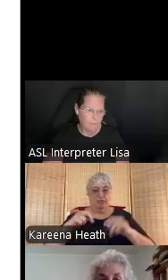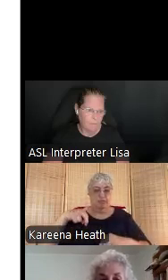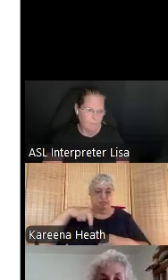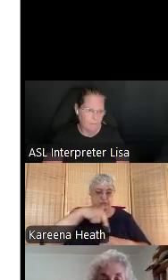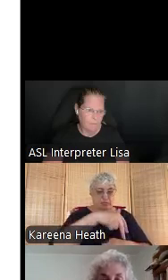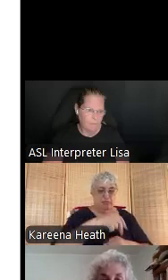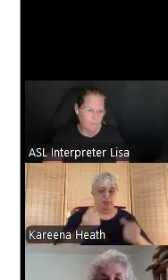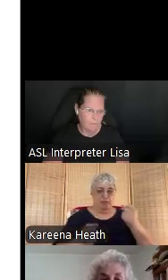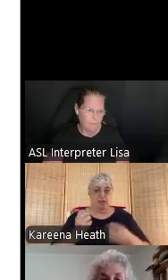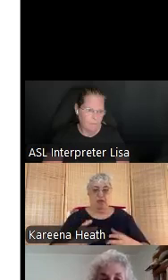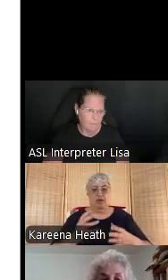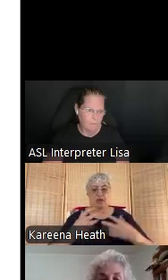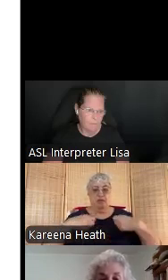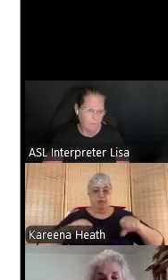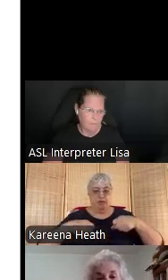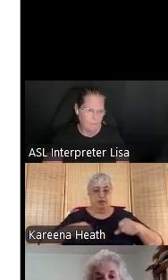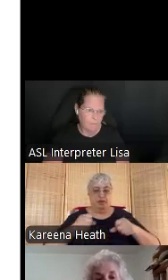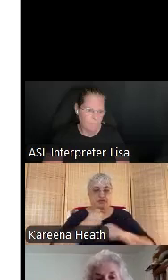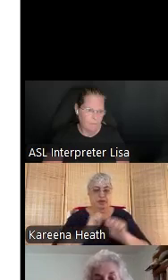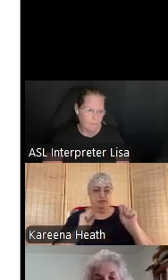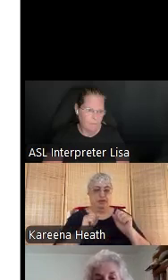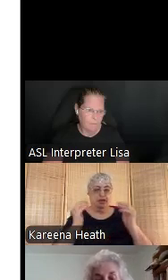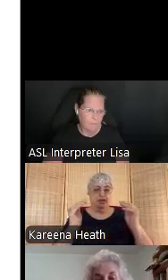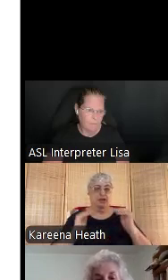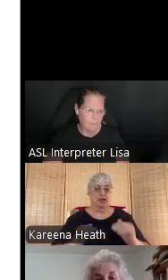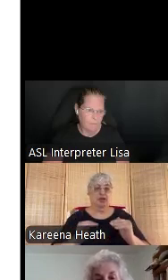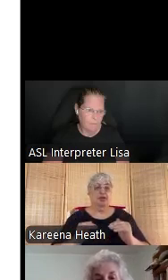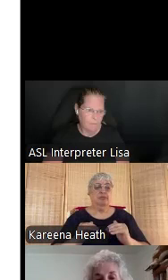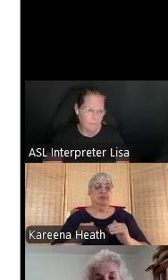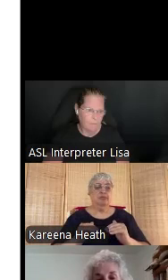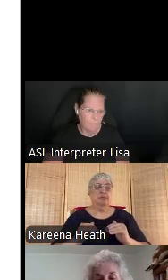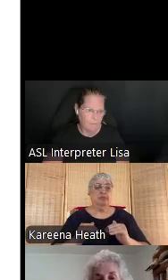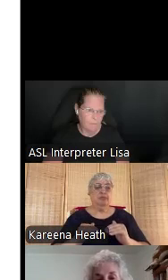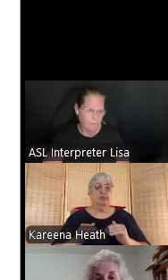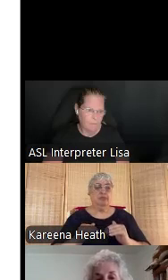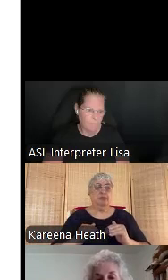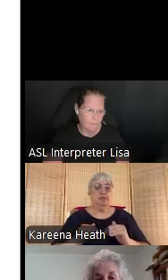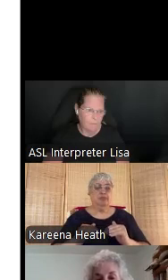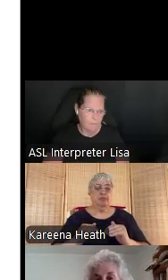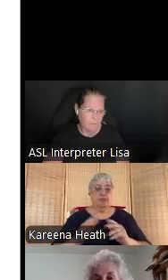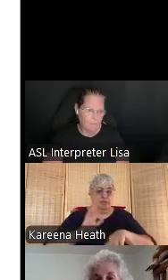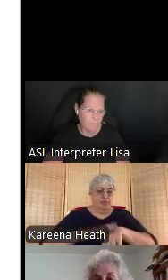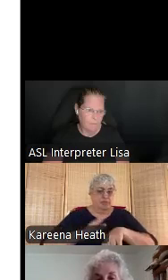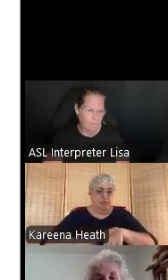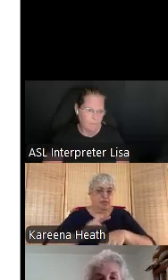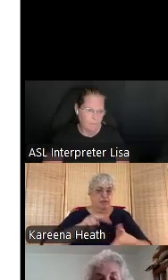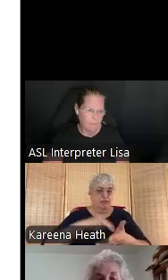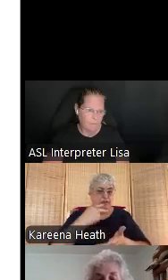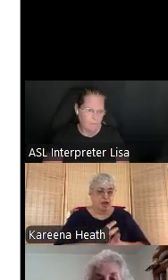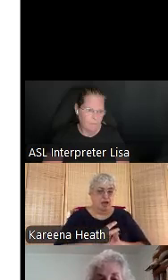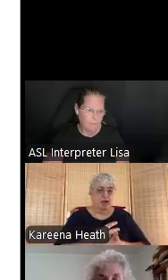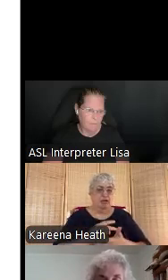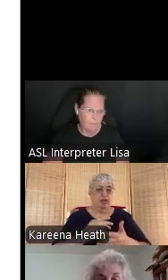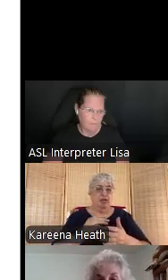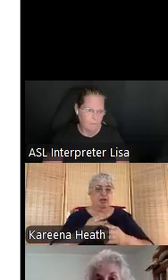and driver motorcycle safety. We have a program, Heads Up for Seniors, fall prevention program that we